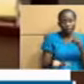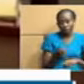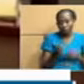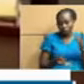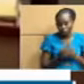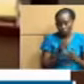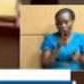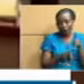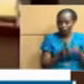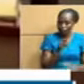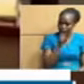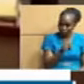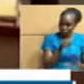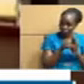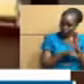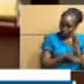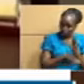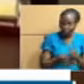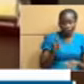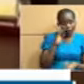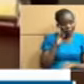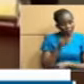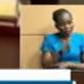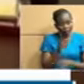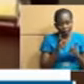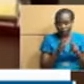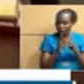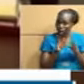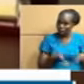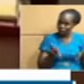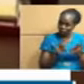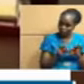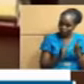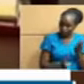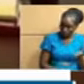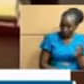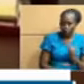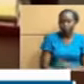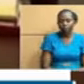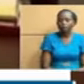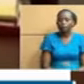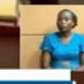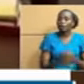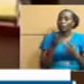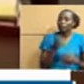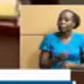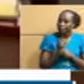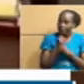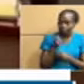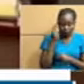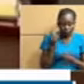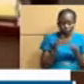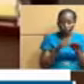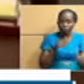this program. And in my view, I think that's a very significant gap there. The budget for street